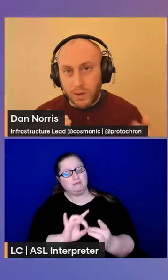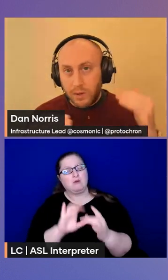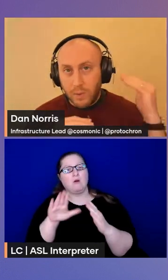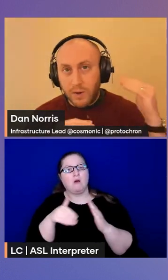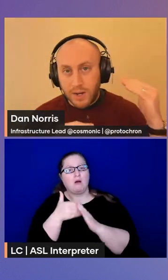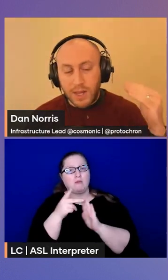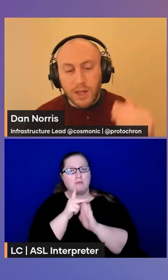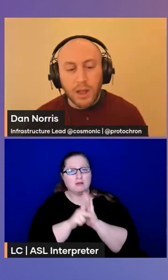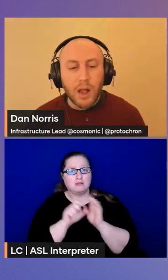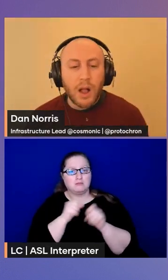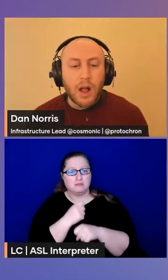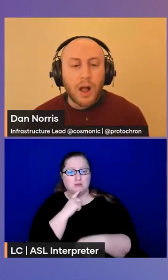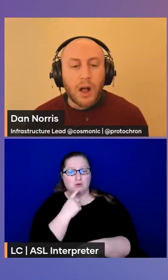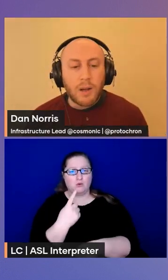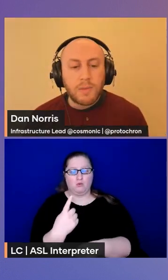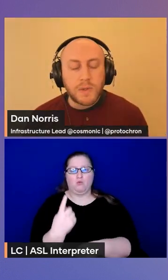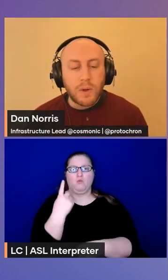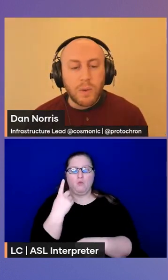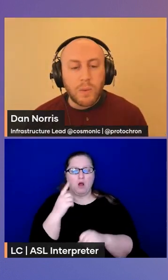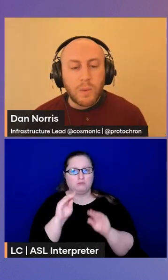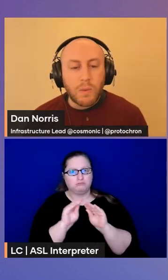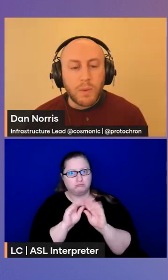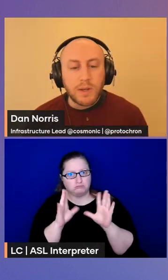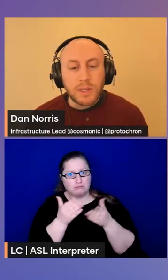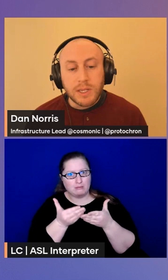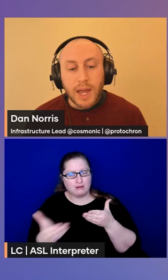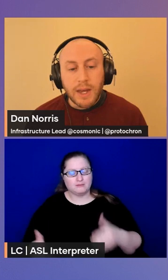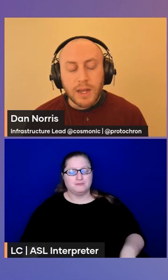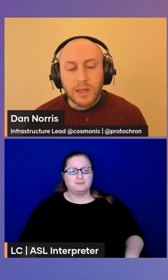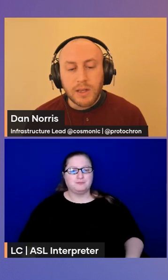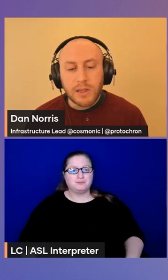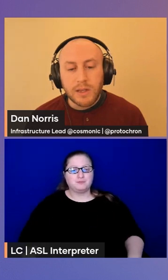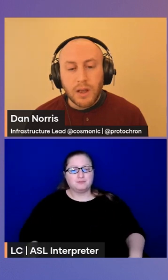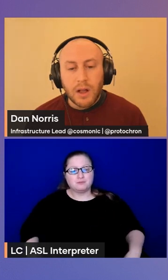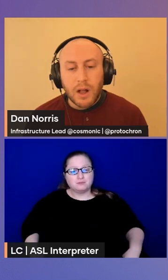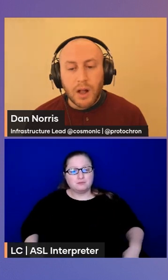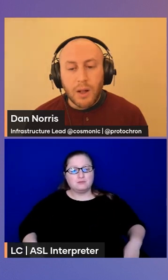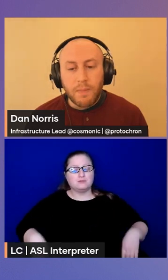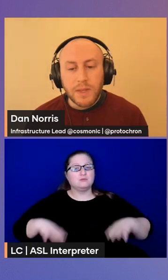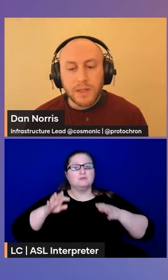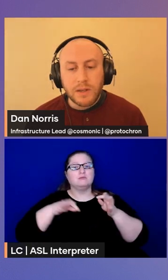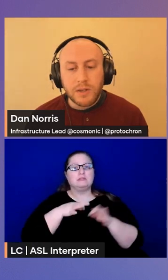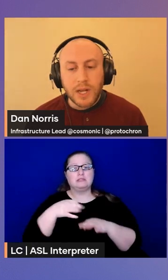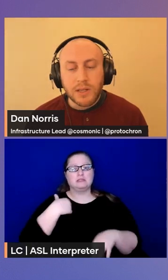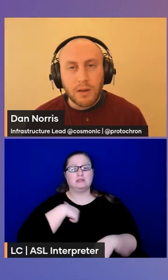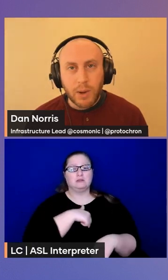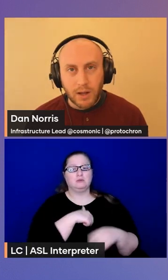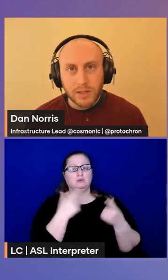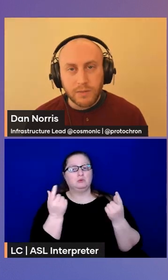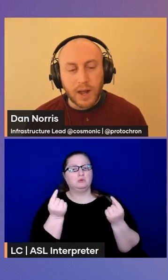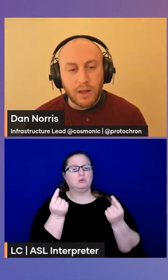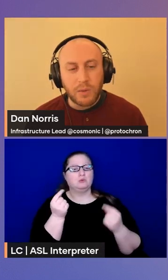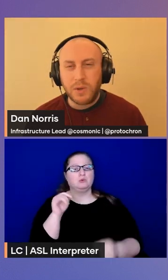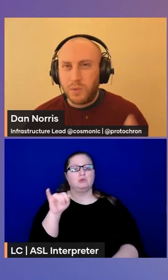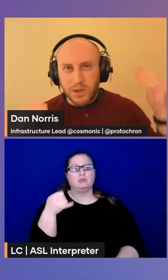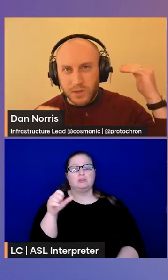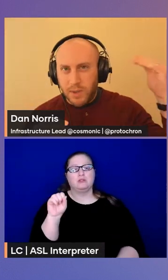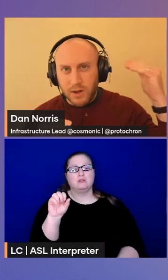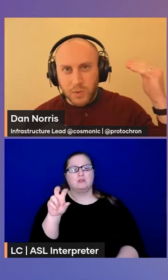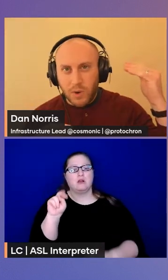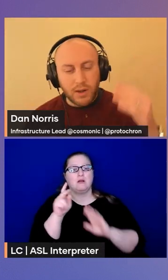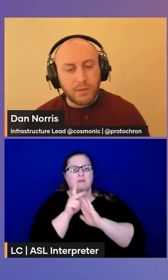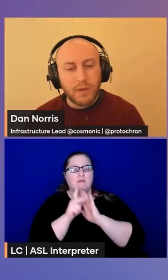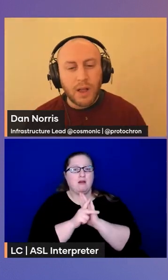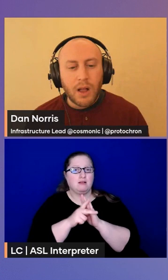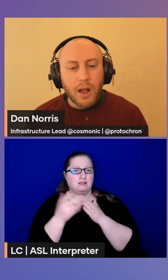one coherent thing. So what we do instead is this JSON policy file, which we just manage